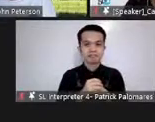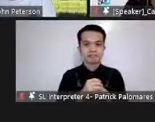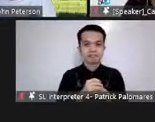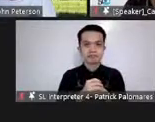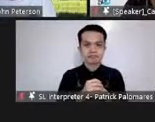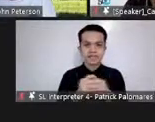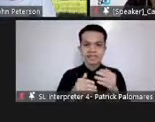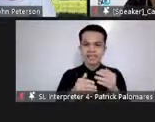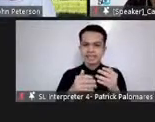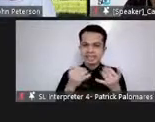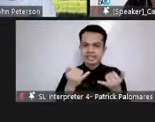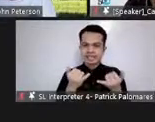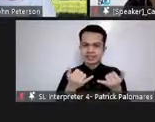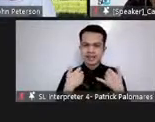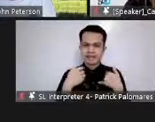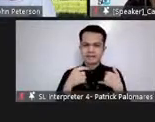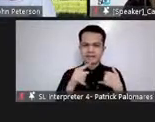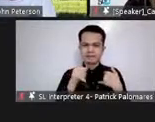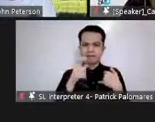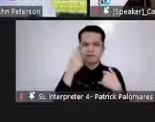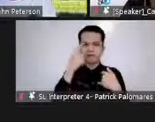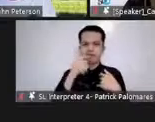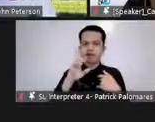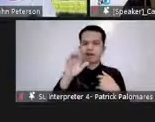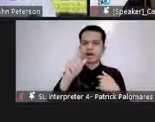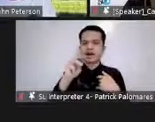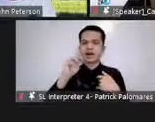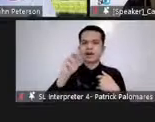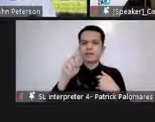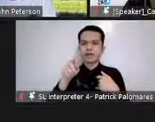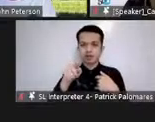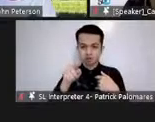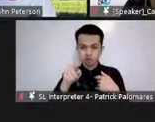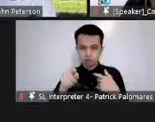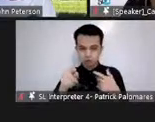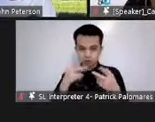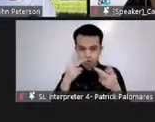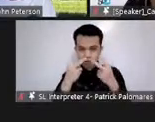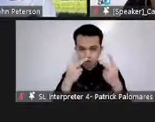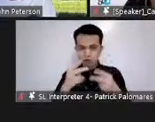this question, we have a question addressed to Ms. Camille. So have you also looked into